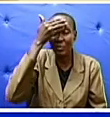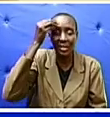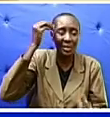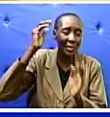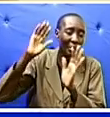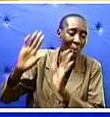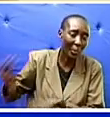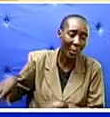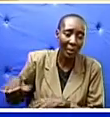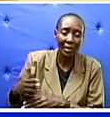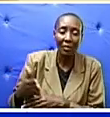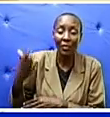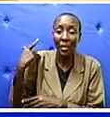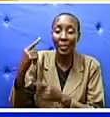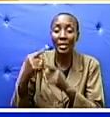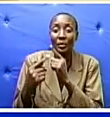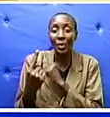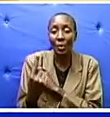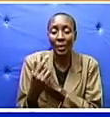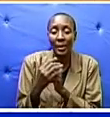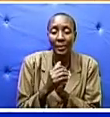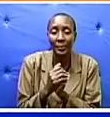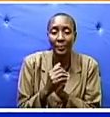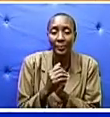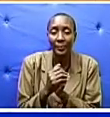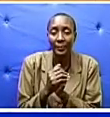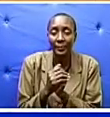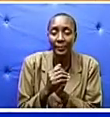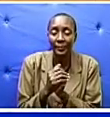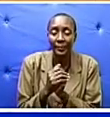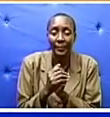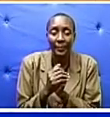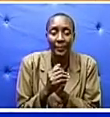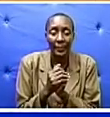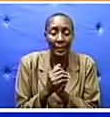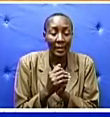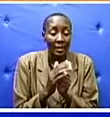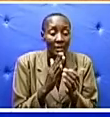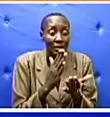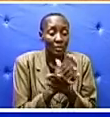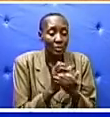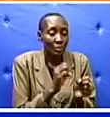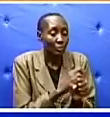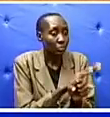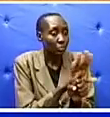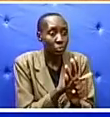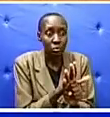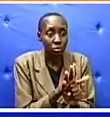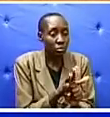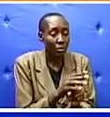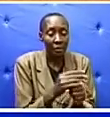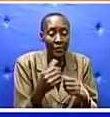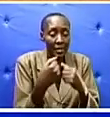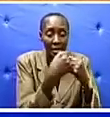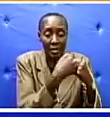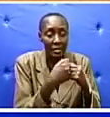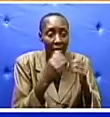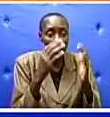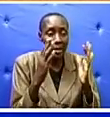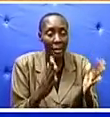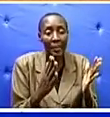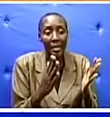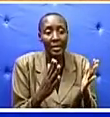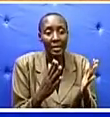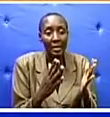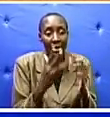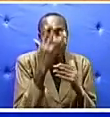last 1 year? Well, as much as, COVID is a disaster right now, and the worst scenario is